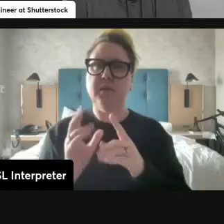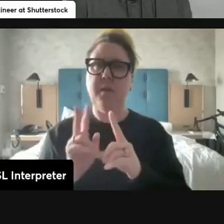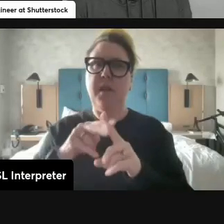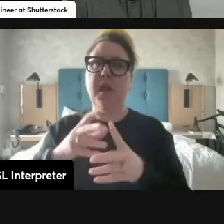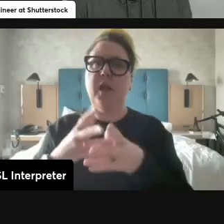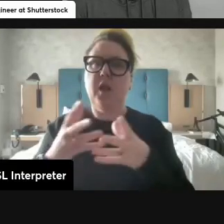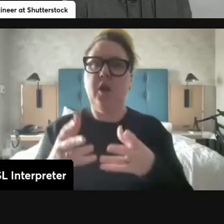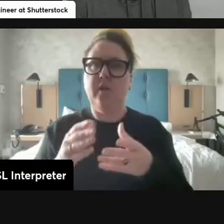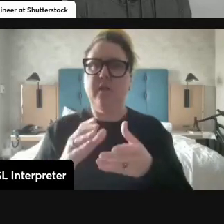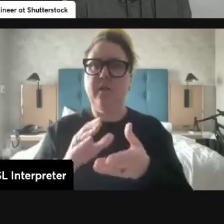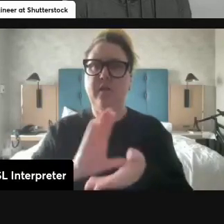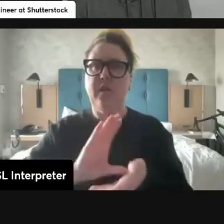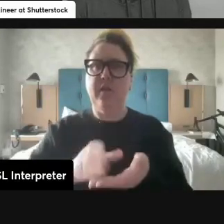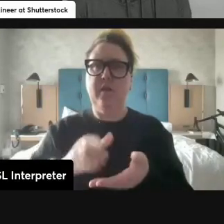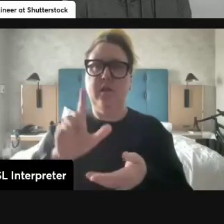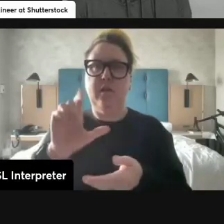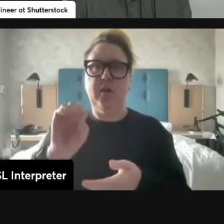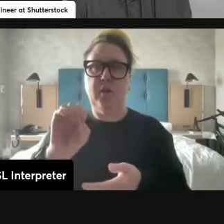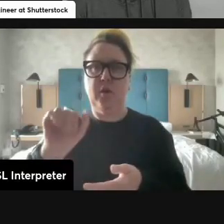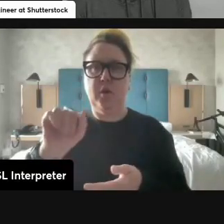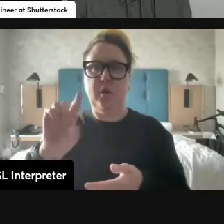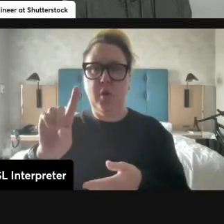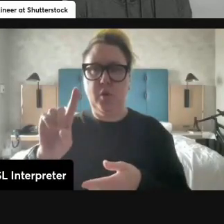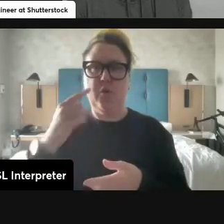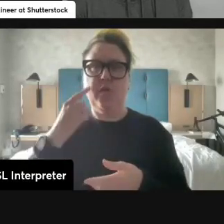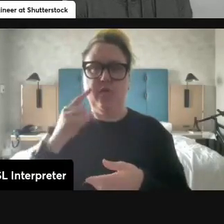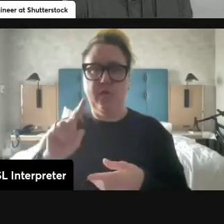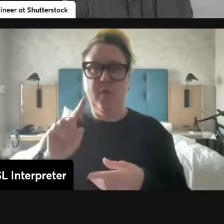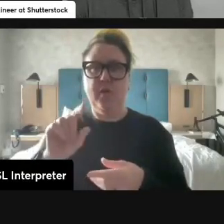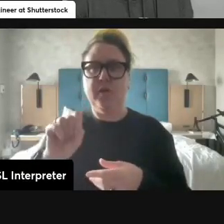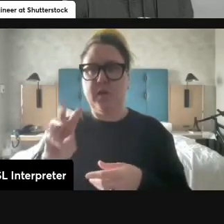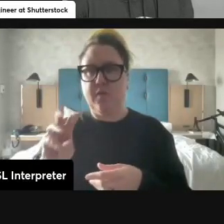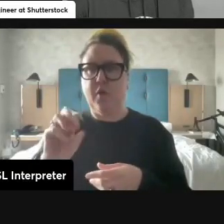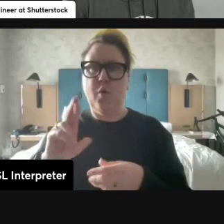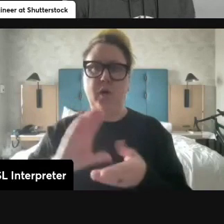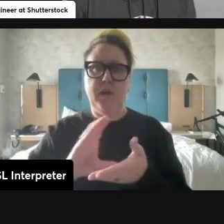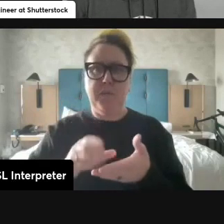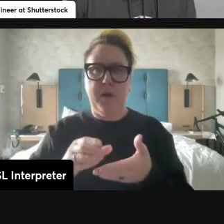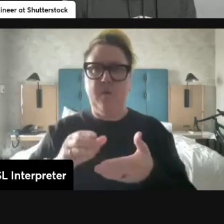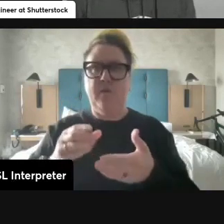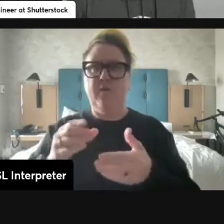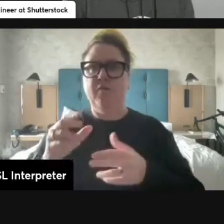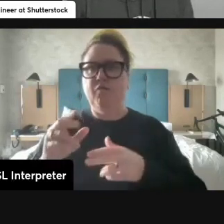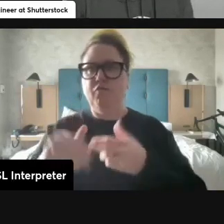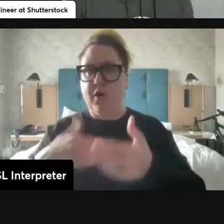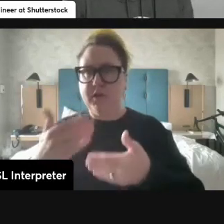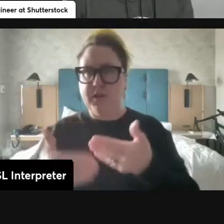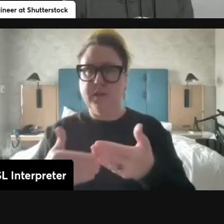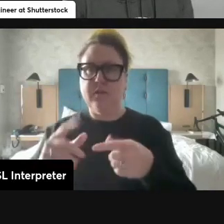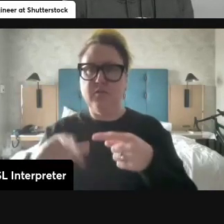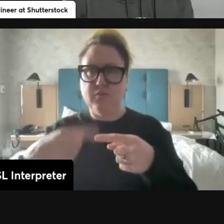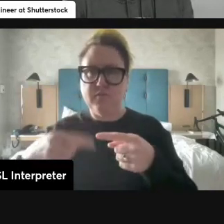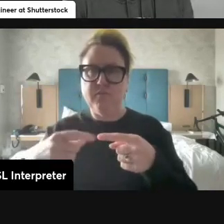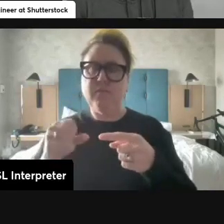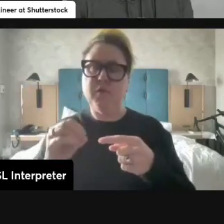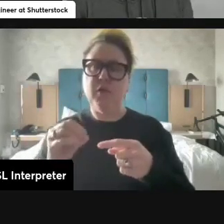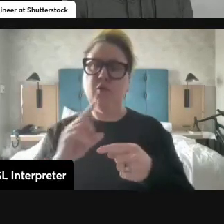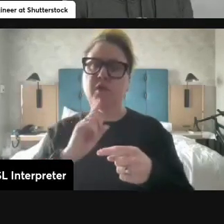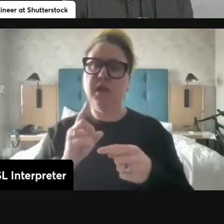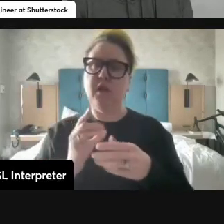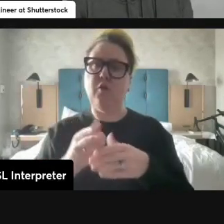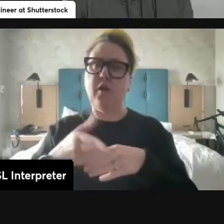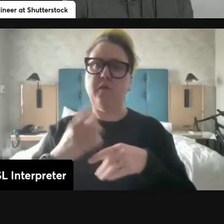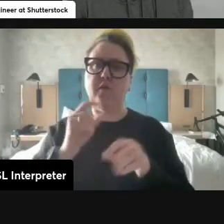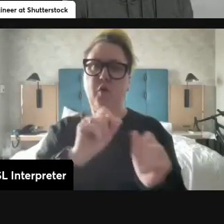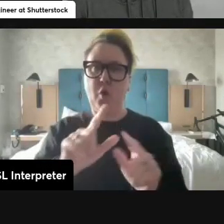traffic alone or with the amount of processing. So we're trying to commoditize that as much as possible for all teams. So that's the real challenge. And I